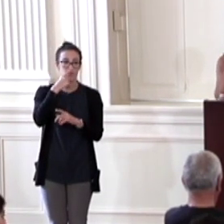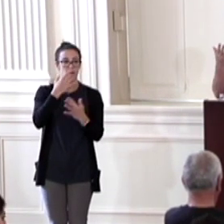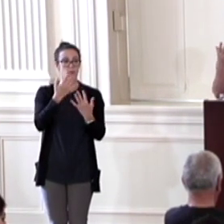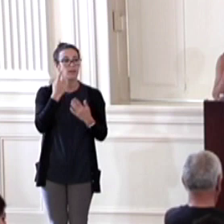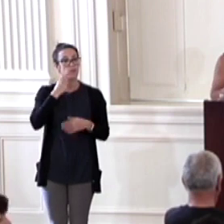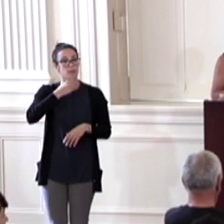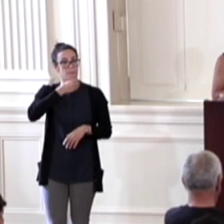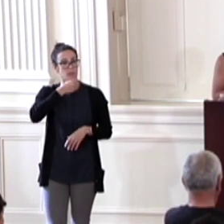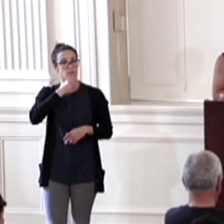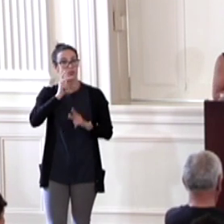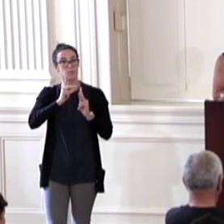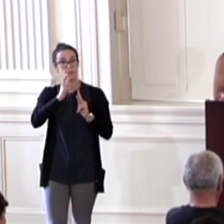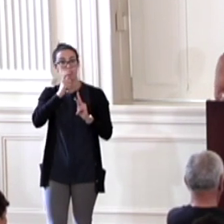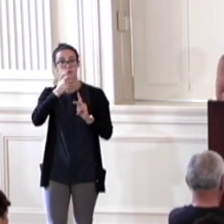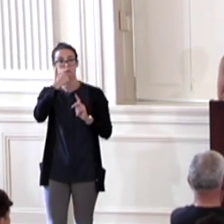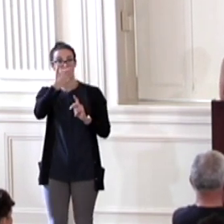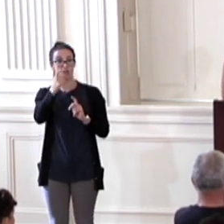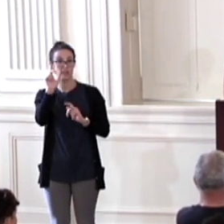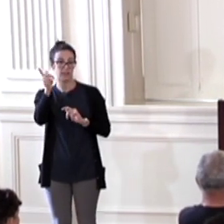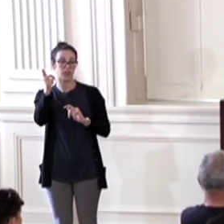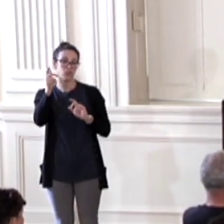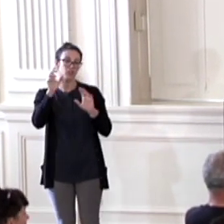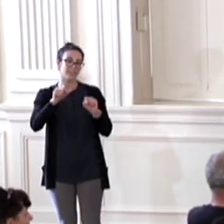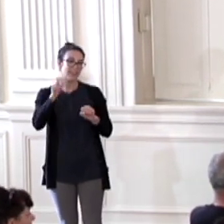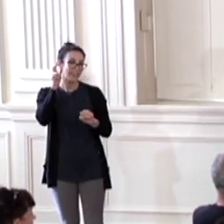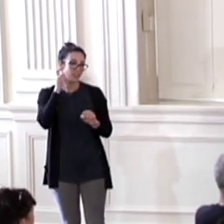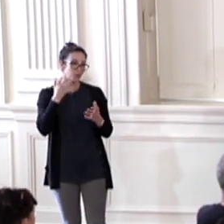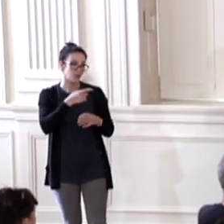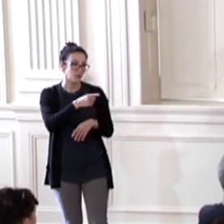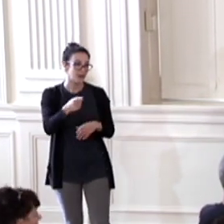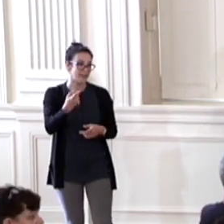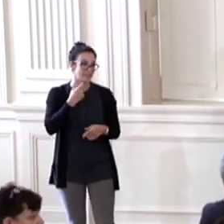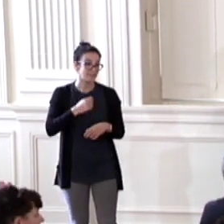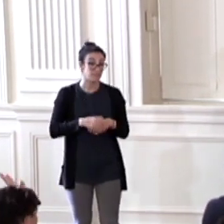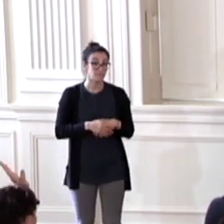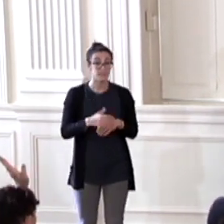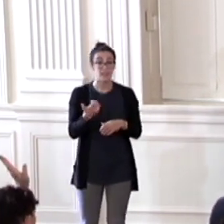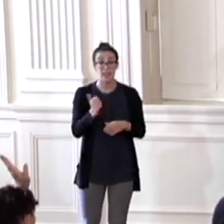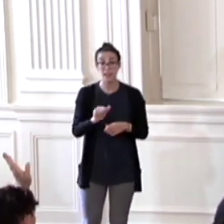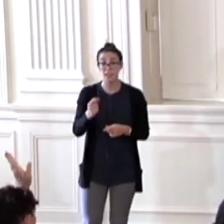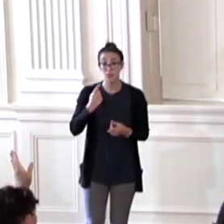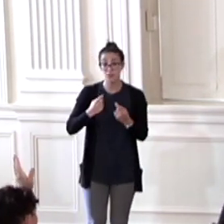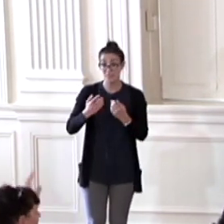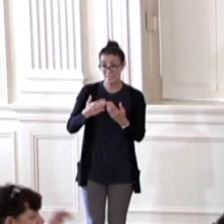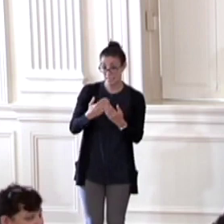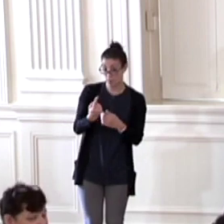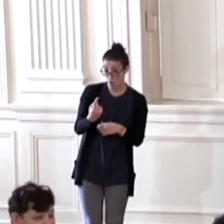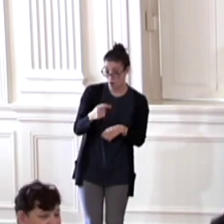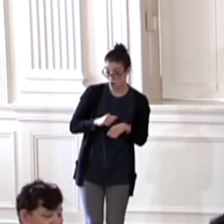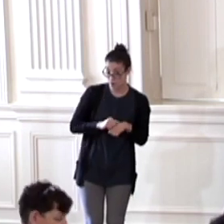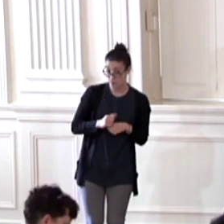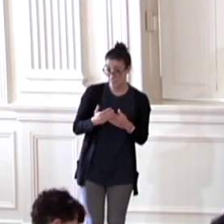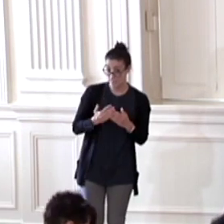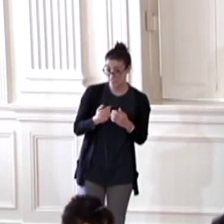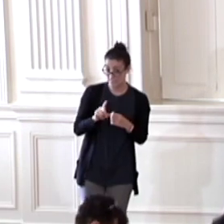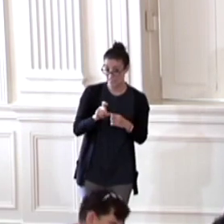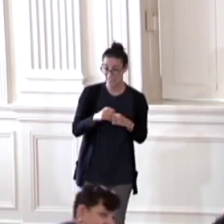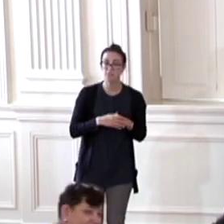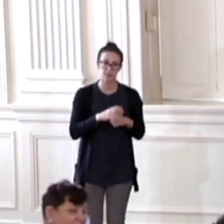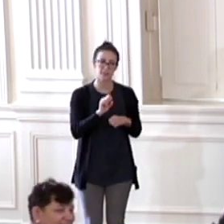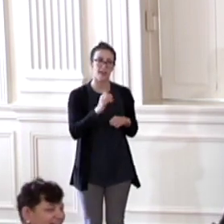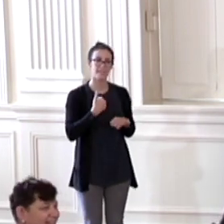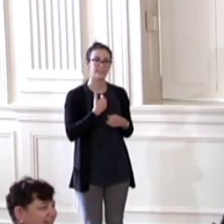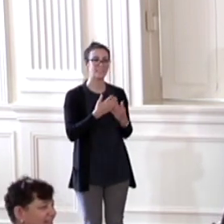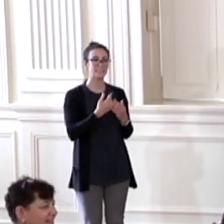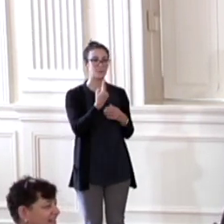so people who watch this later can hear what you said. Any questions? Like, easy one, Donna? Easy? Okay.